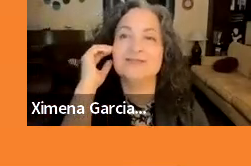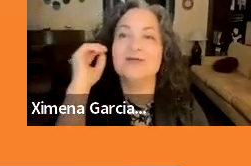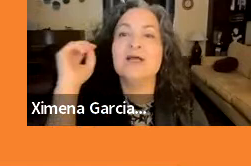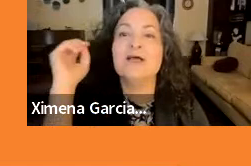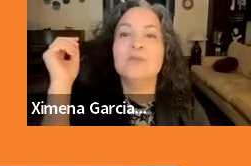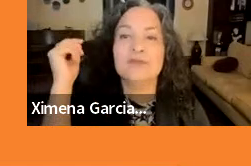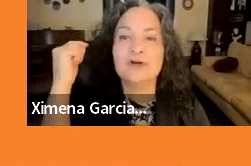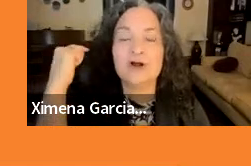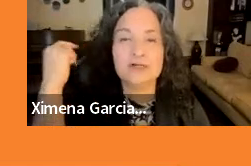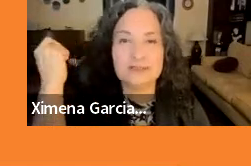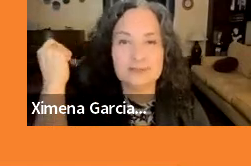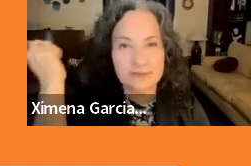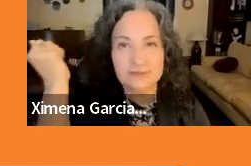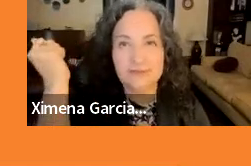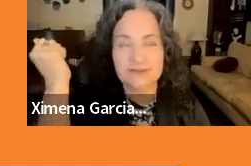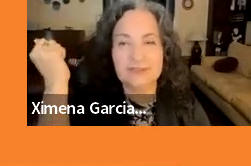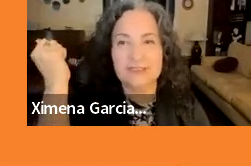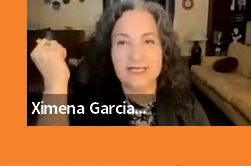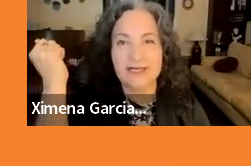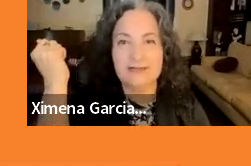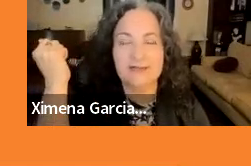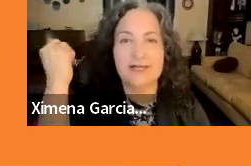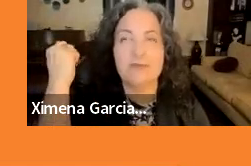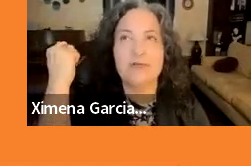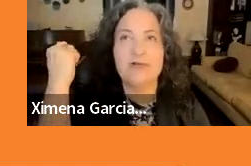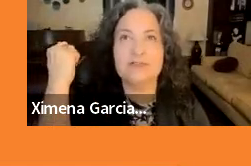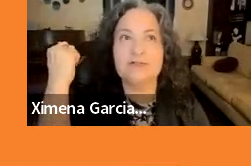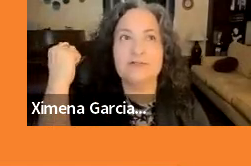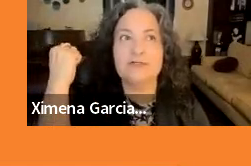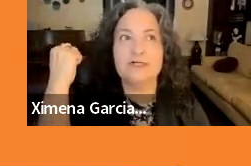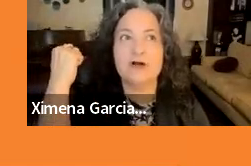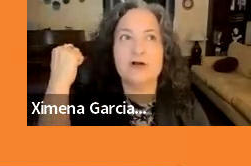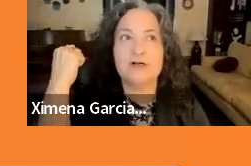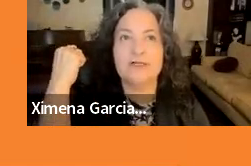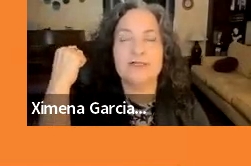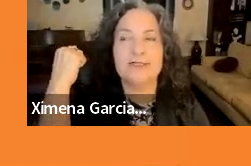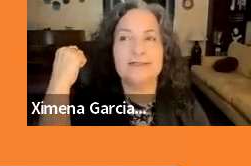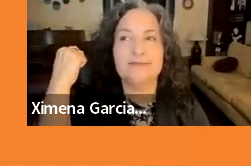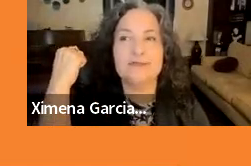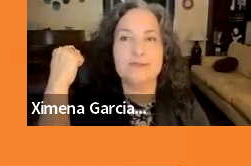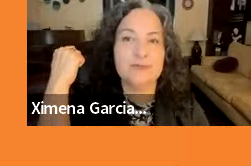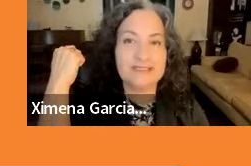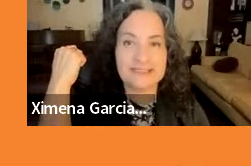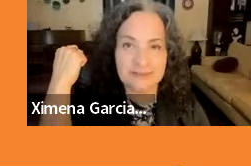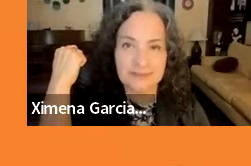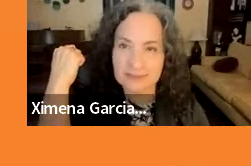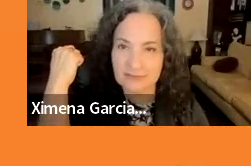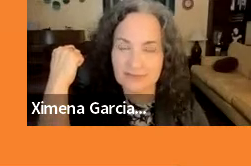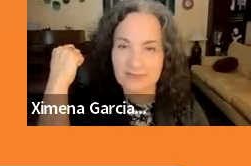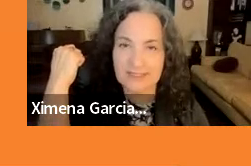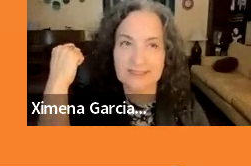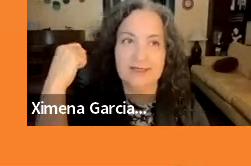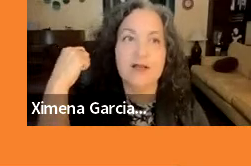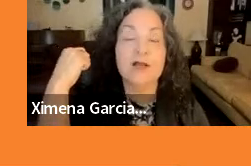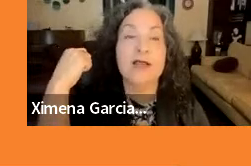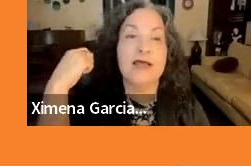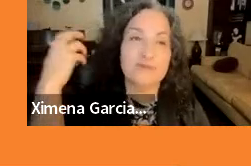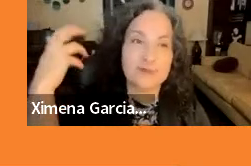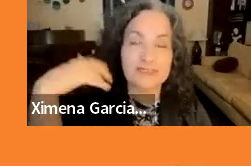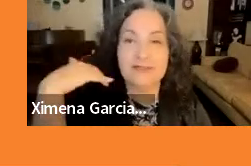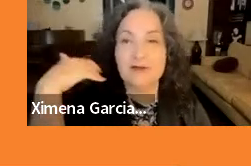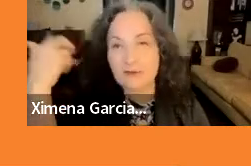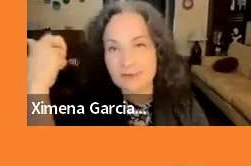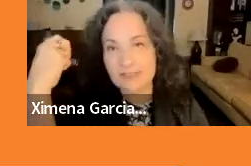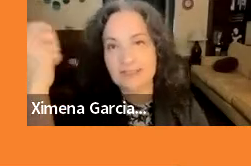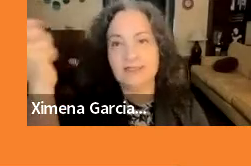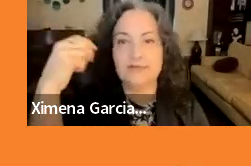have the answer, but there are some tools out there to help. And also there are some public sentiment surveys that have